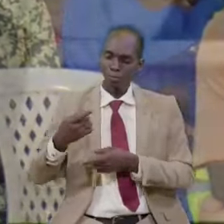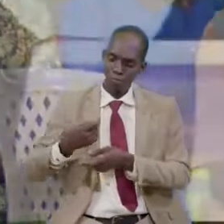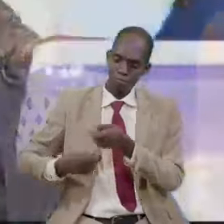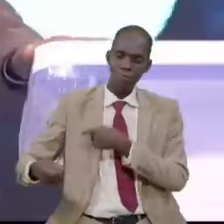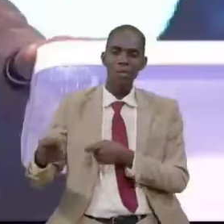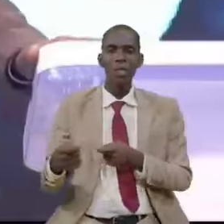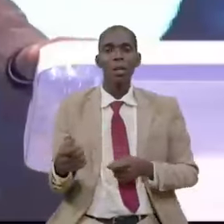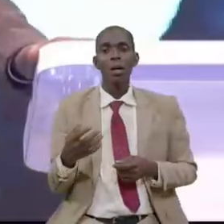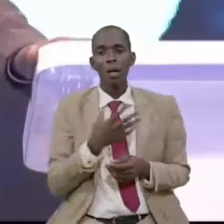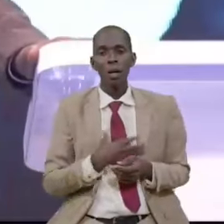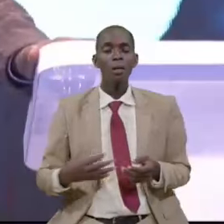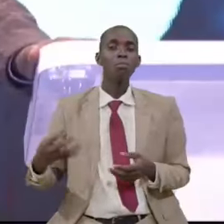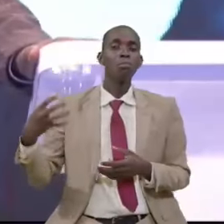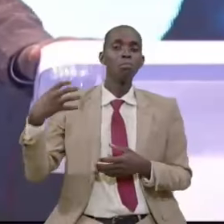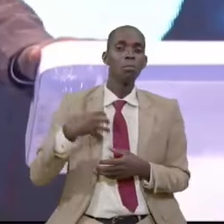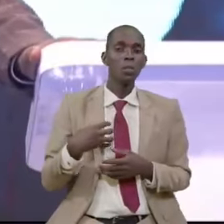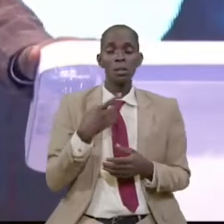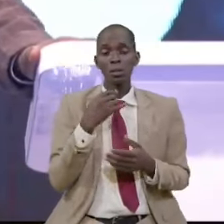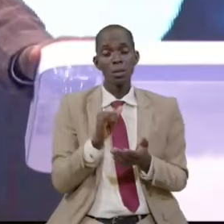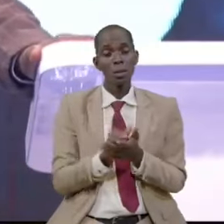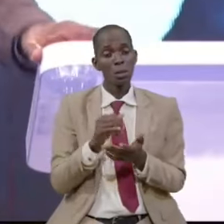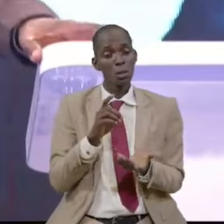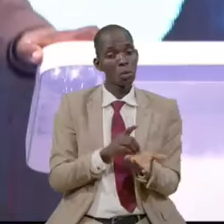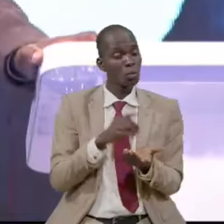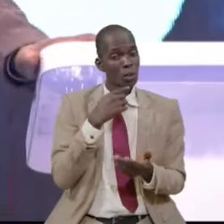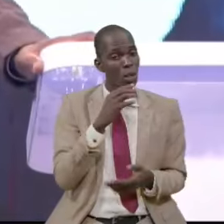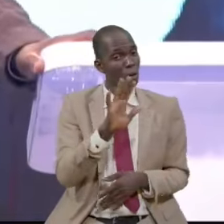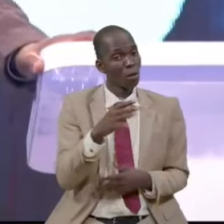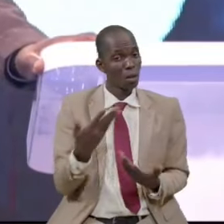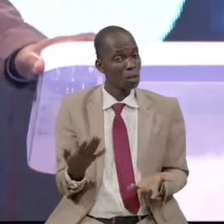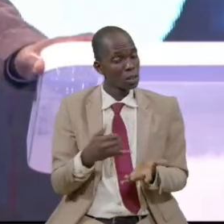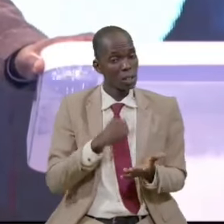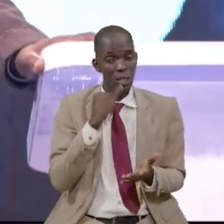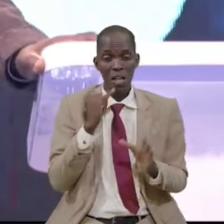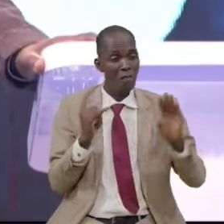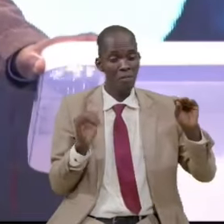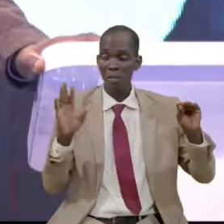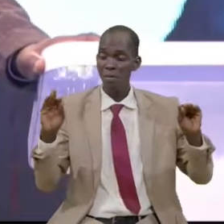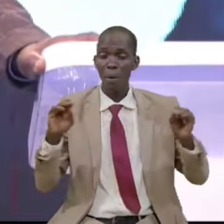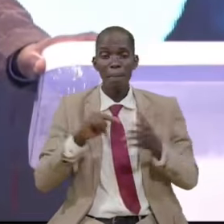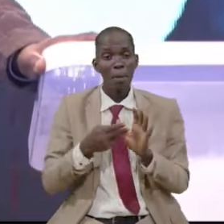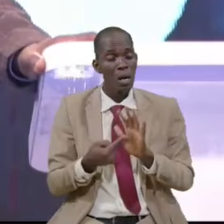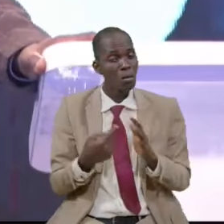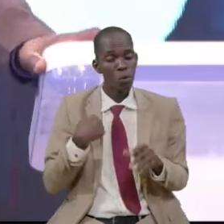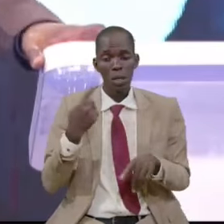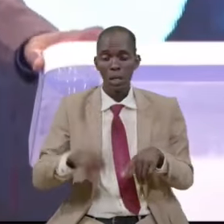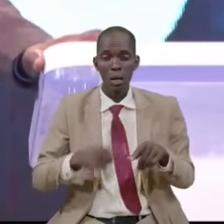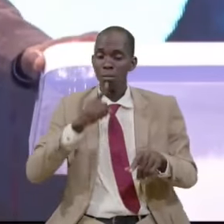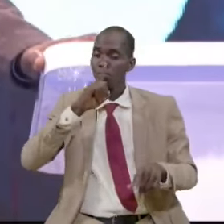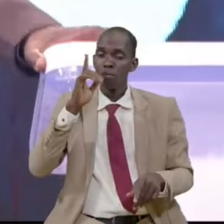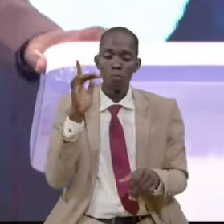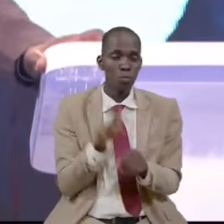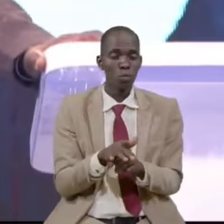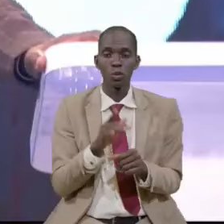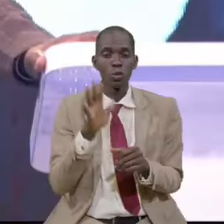They say 50-50. If we take your heart that is not working well, that has a hole in